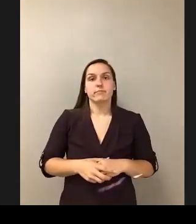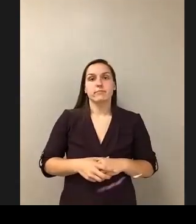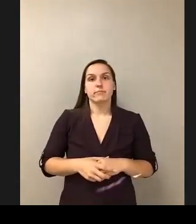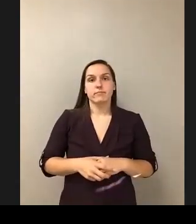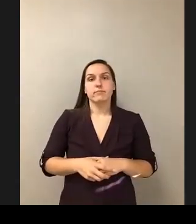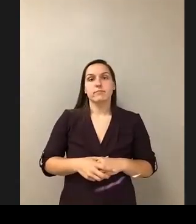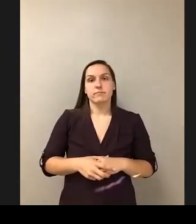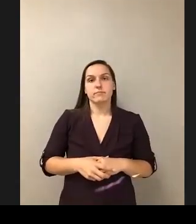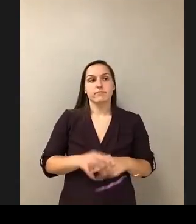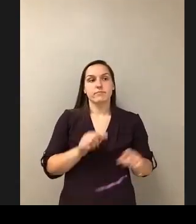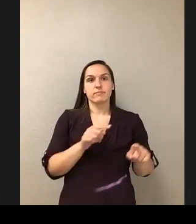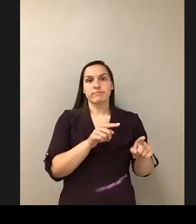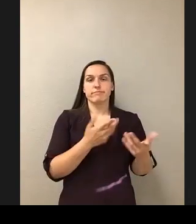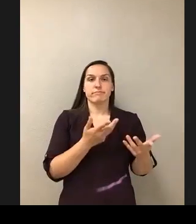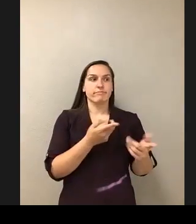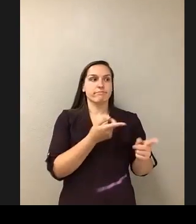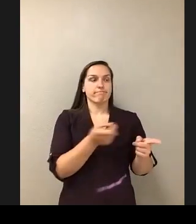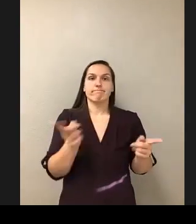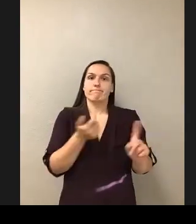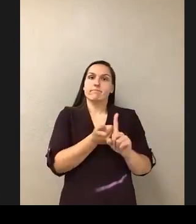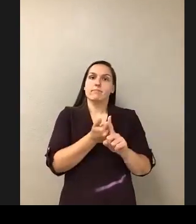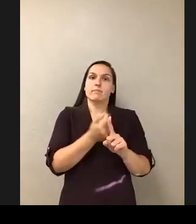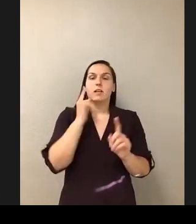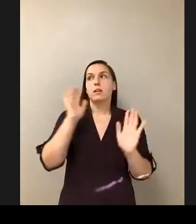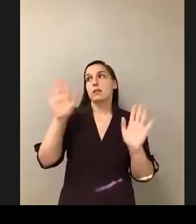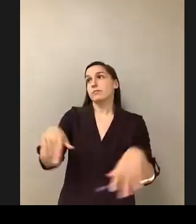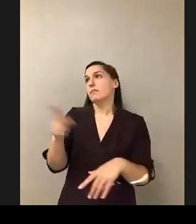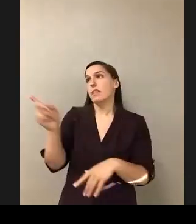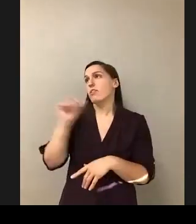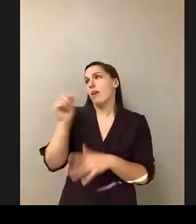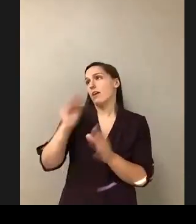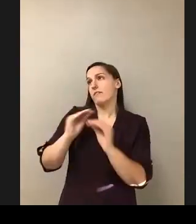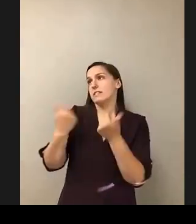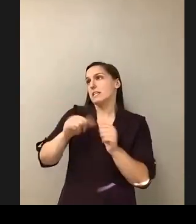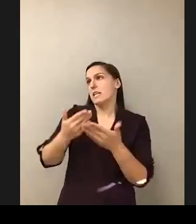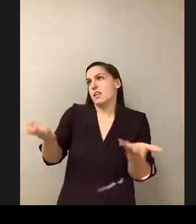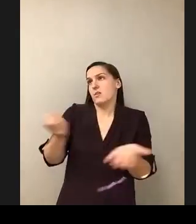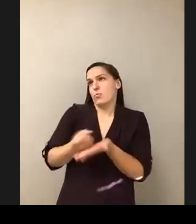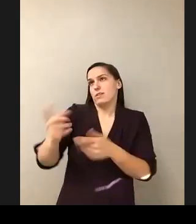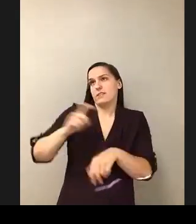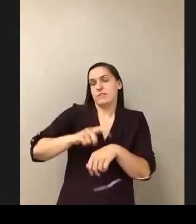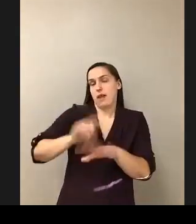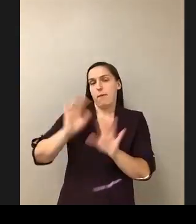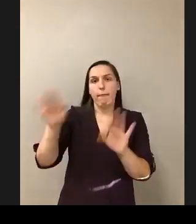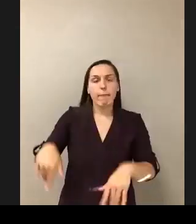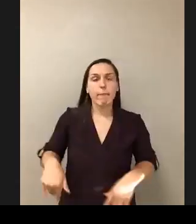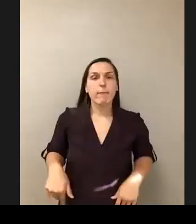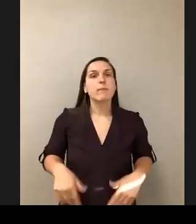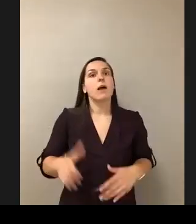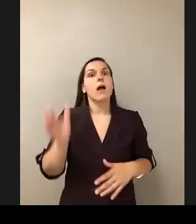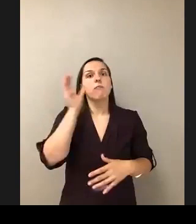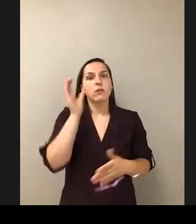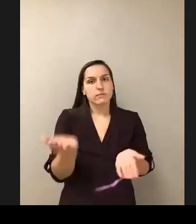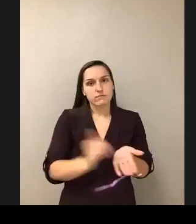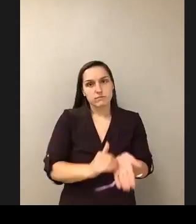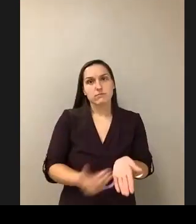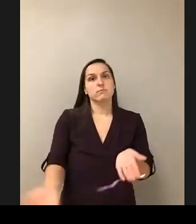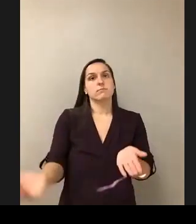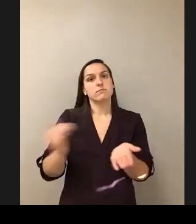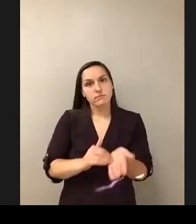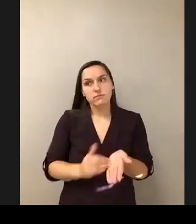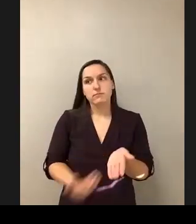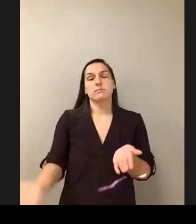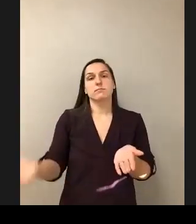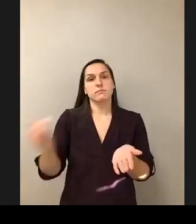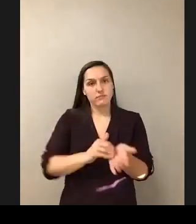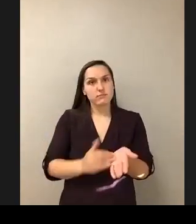they don't think, you know, they're not going to do nothing. Why waste your time? And, you know, I've heard that many times. I've, you know,